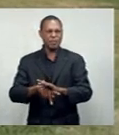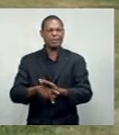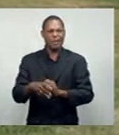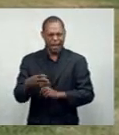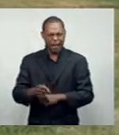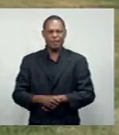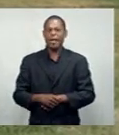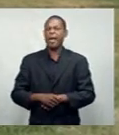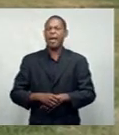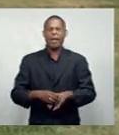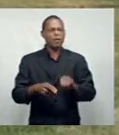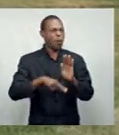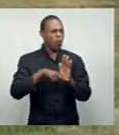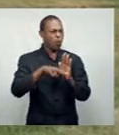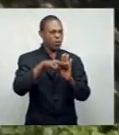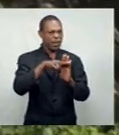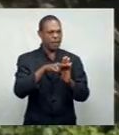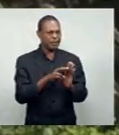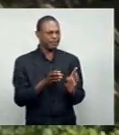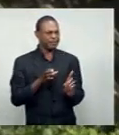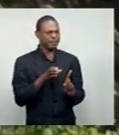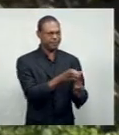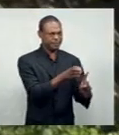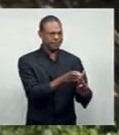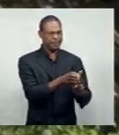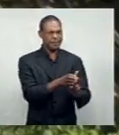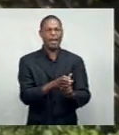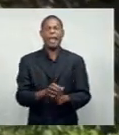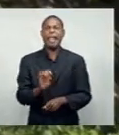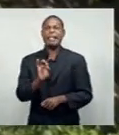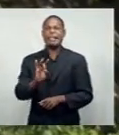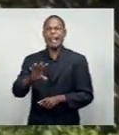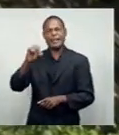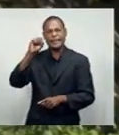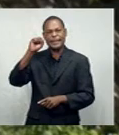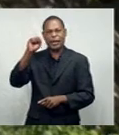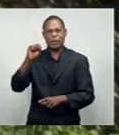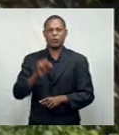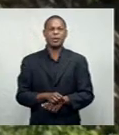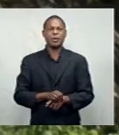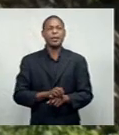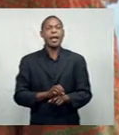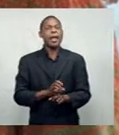hotel quarantine and 10 secondary contacts under home isolation.